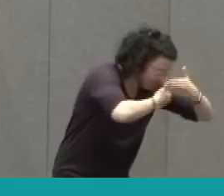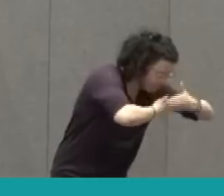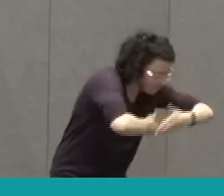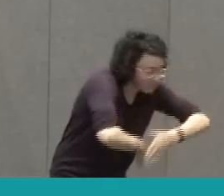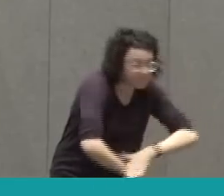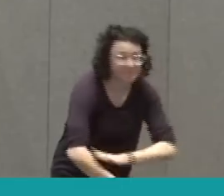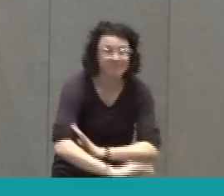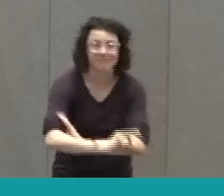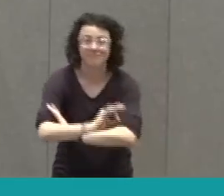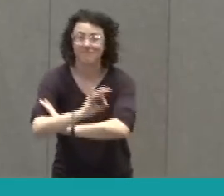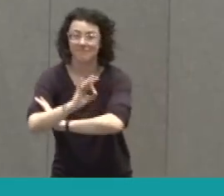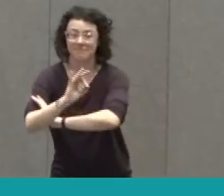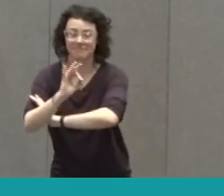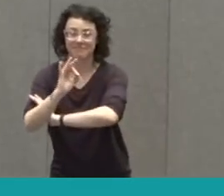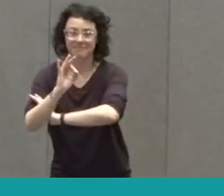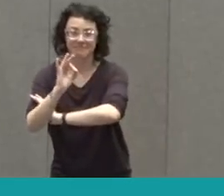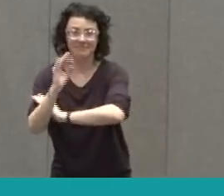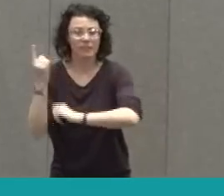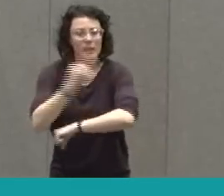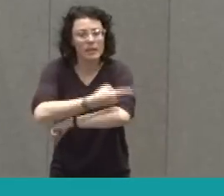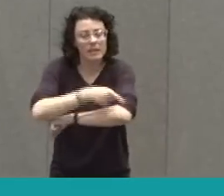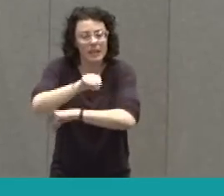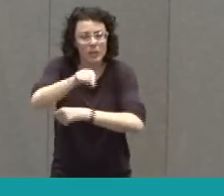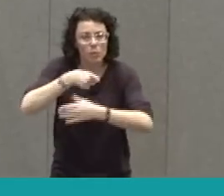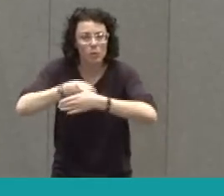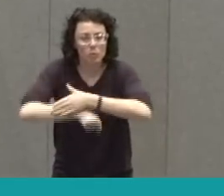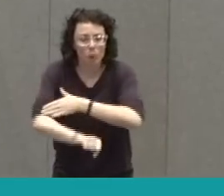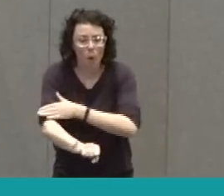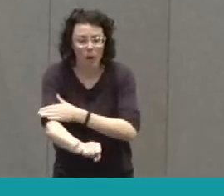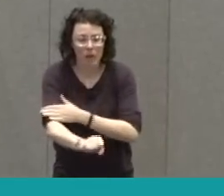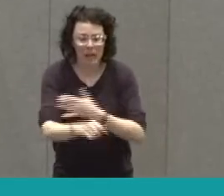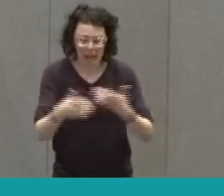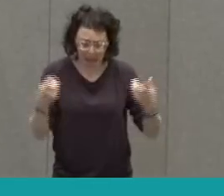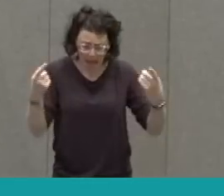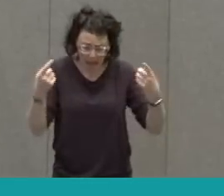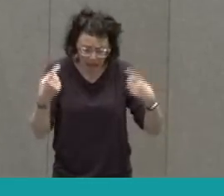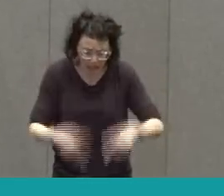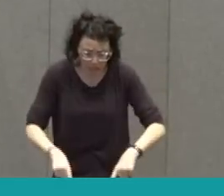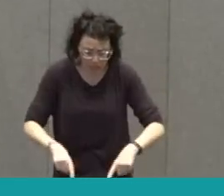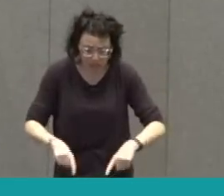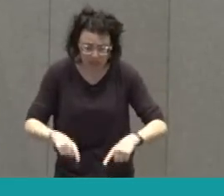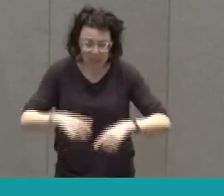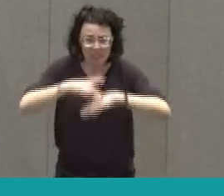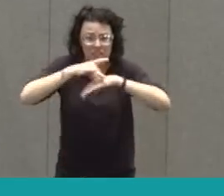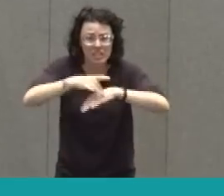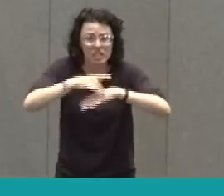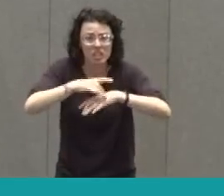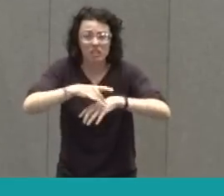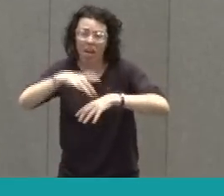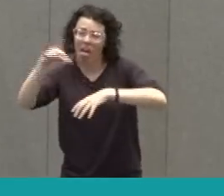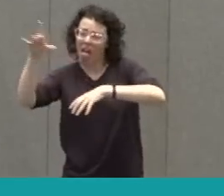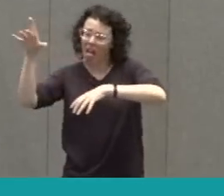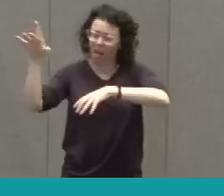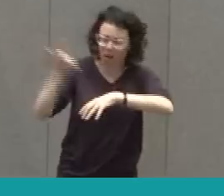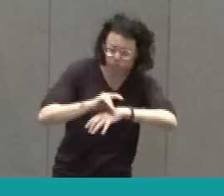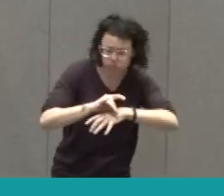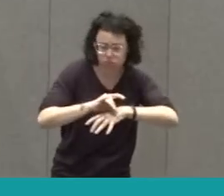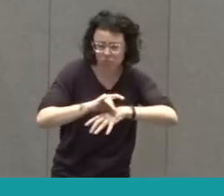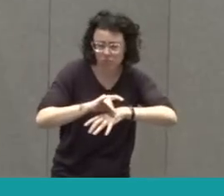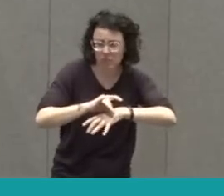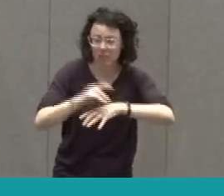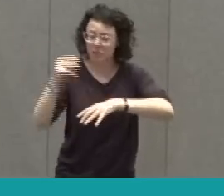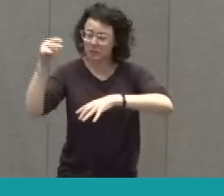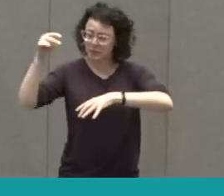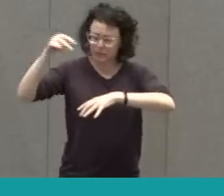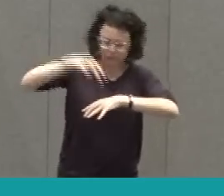On the day you were born, gravity's strong pull held you to the earth with a promise that you would never float